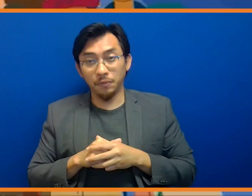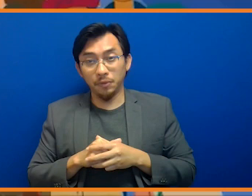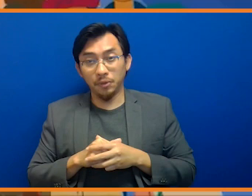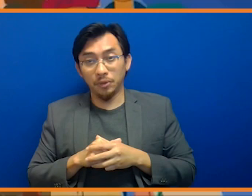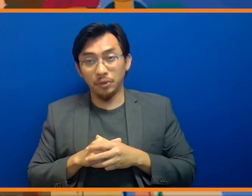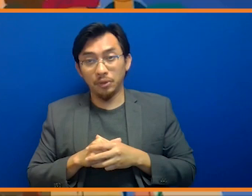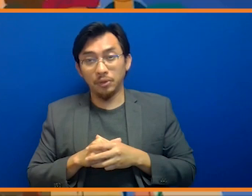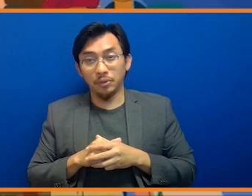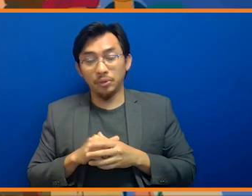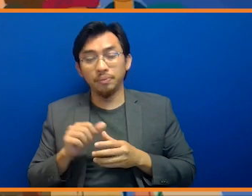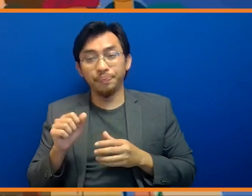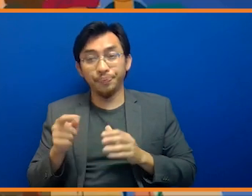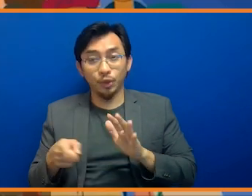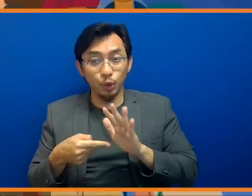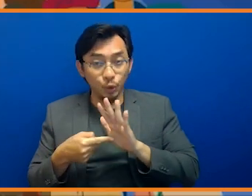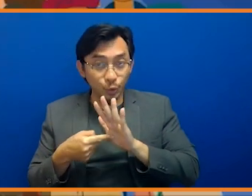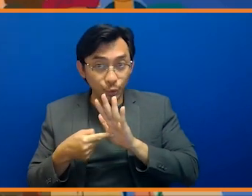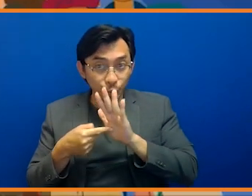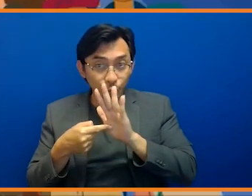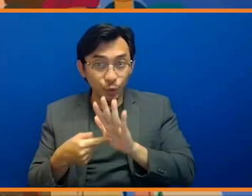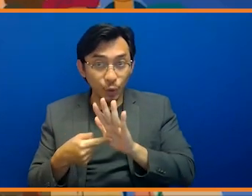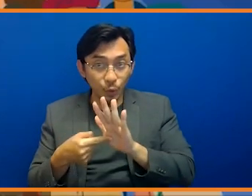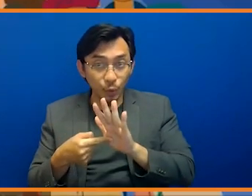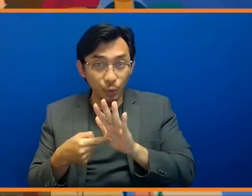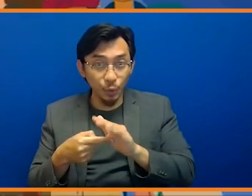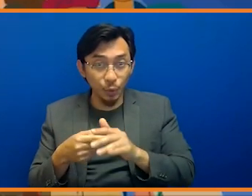yeah, showing this,